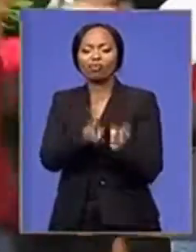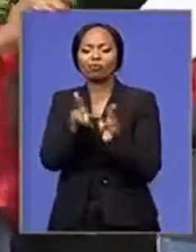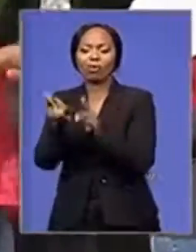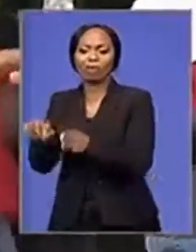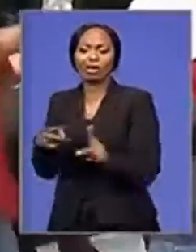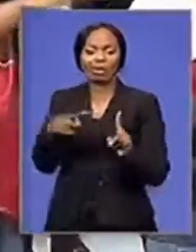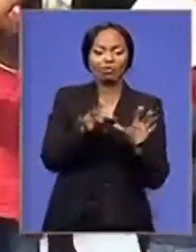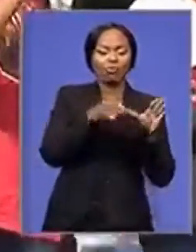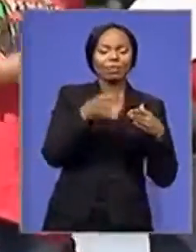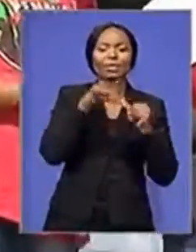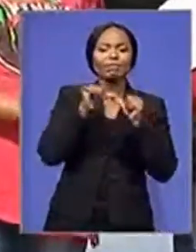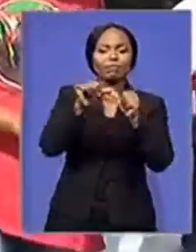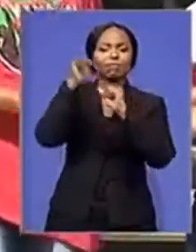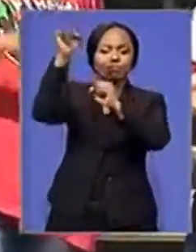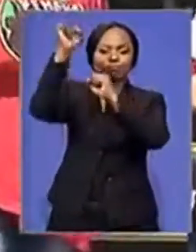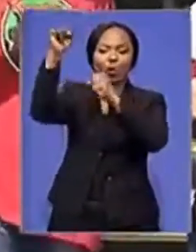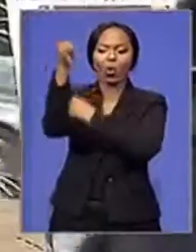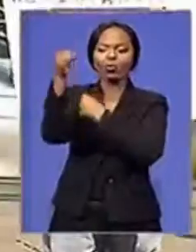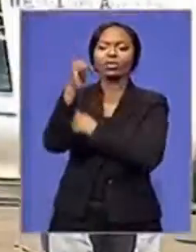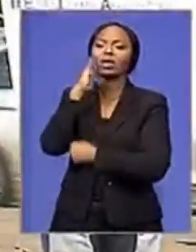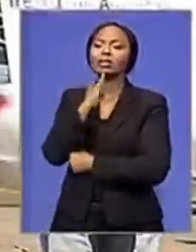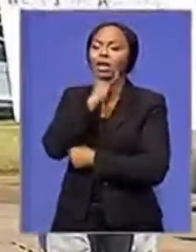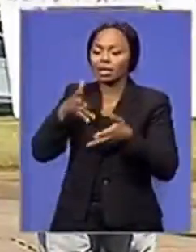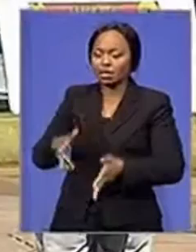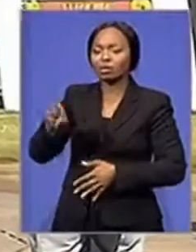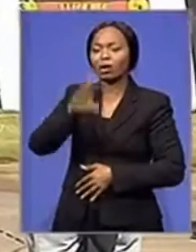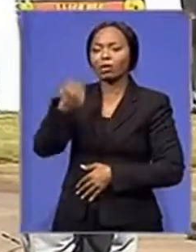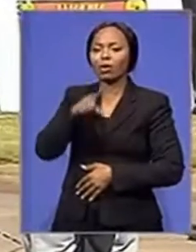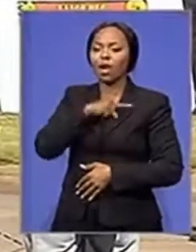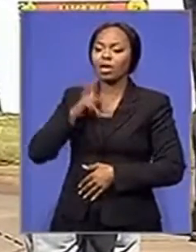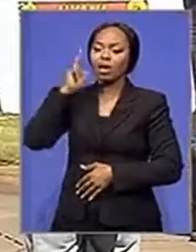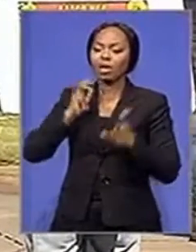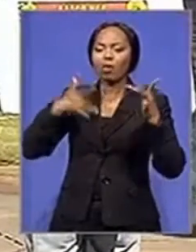bona ya go ipelaetsa mo ntlokemeding ya Israele go fitlhela ditopo tsa bona di